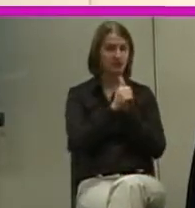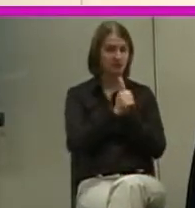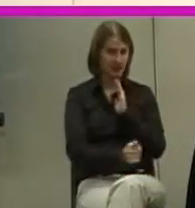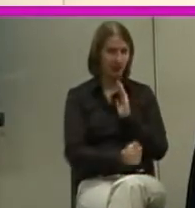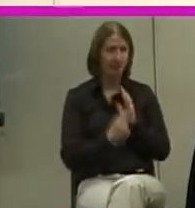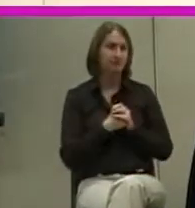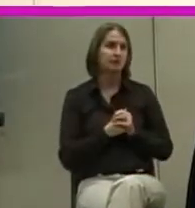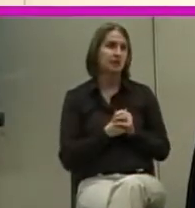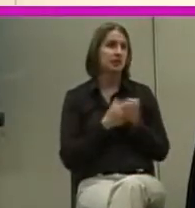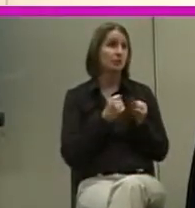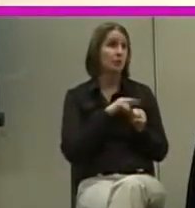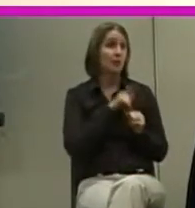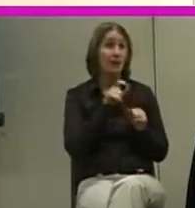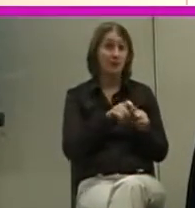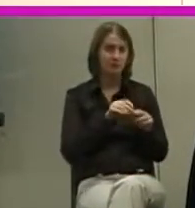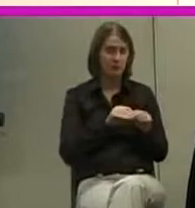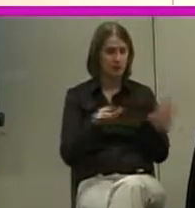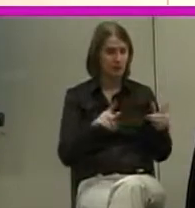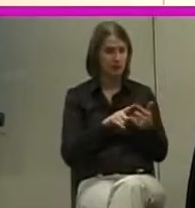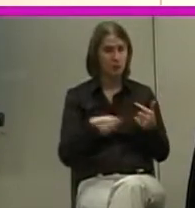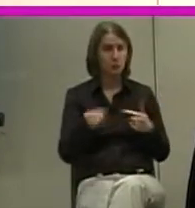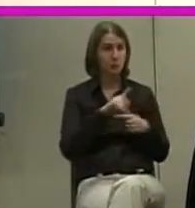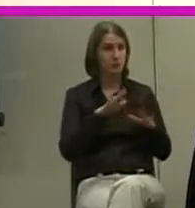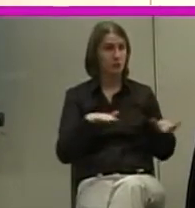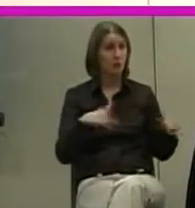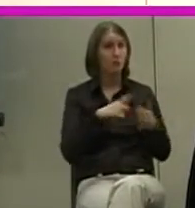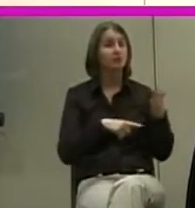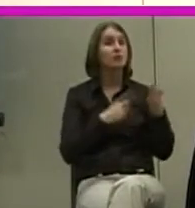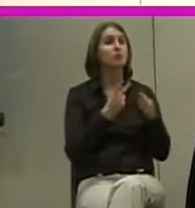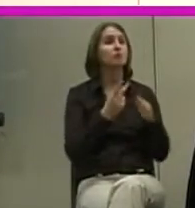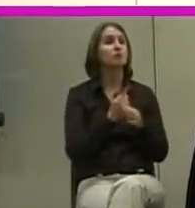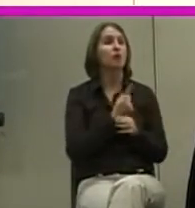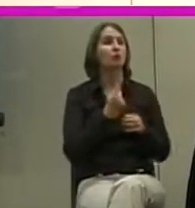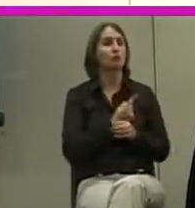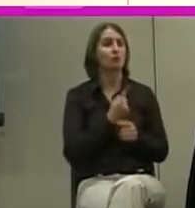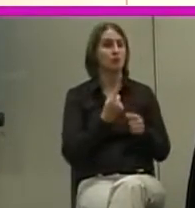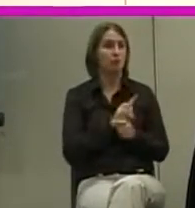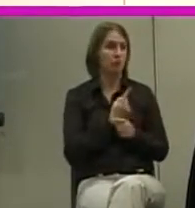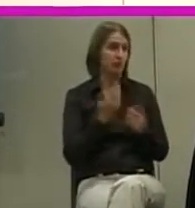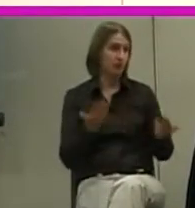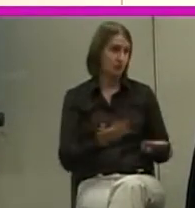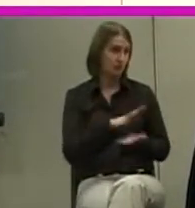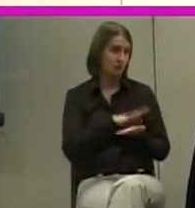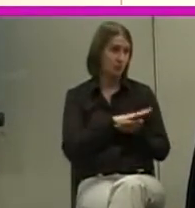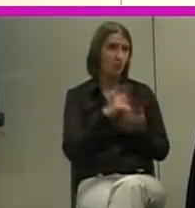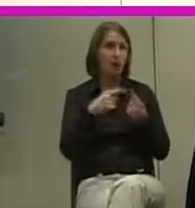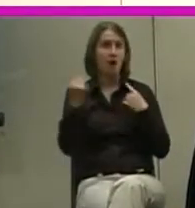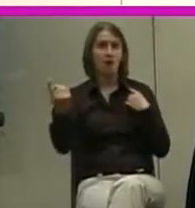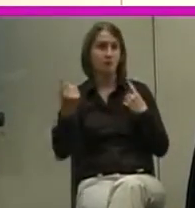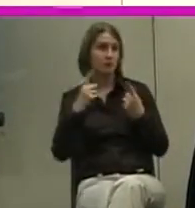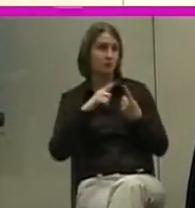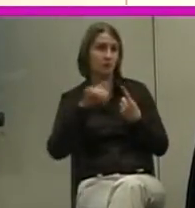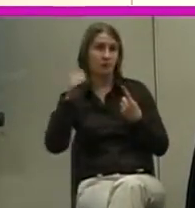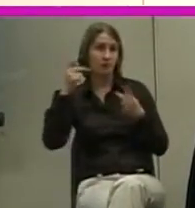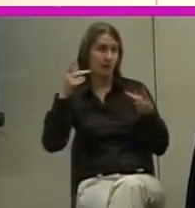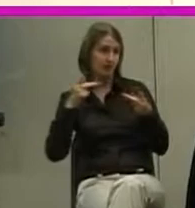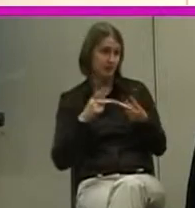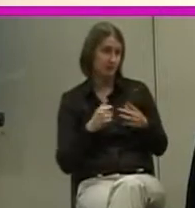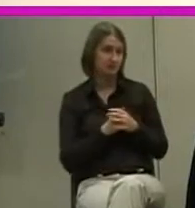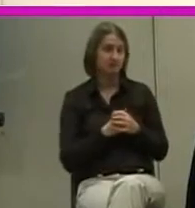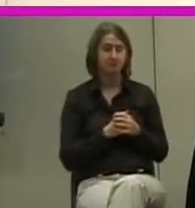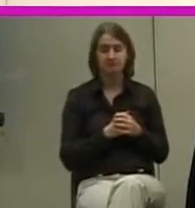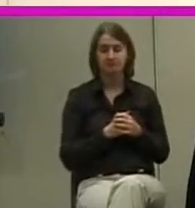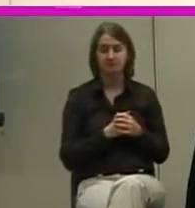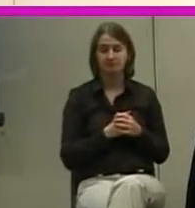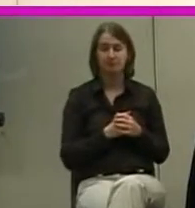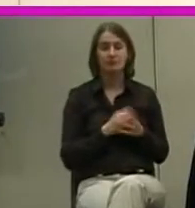very clear to kids what is appropriate here as opposed to somewhere else. The other issue that we have when we teach social